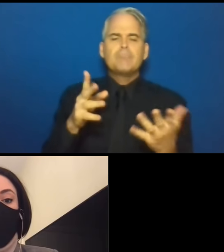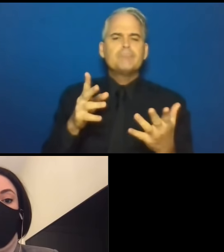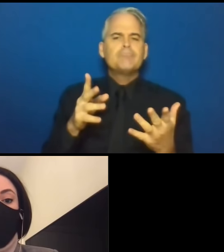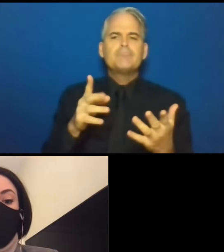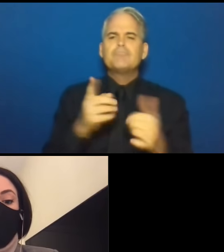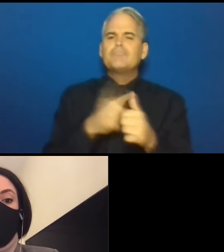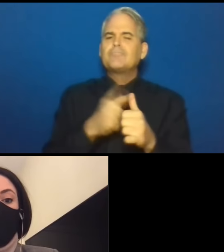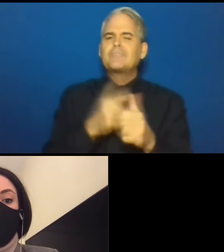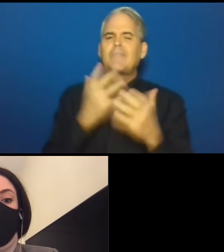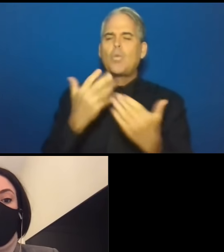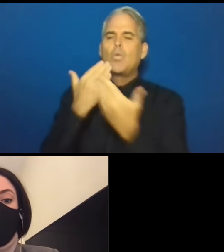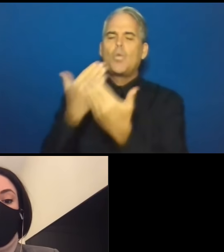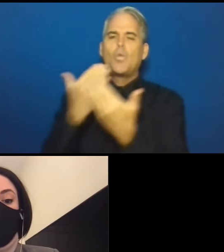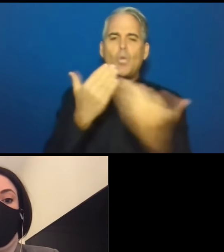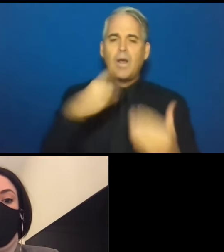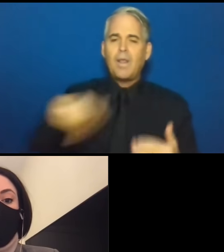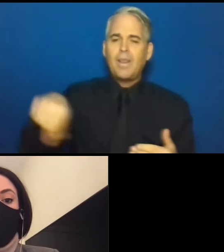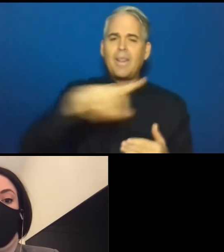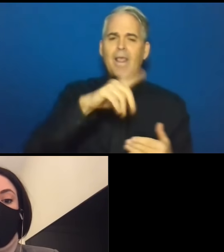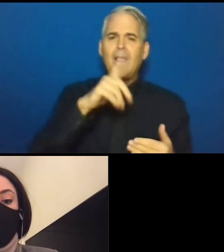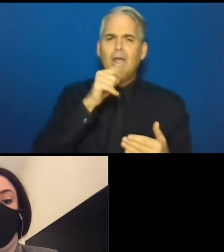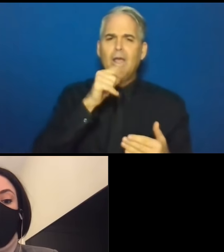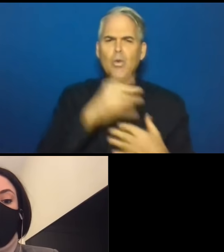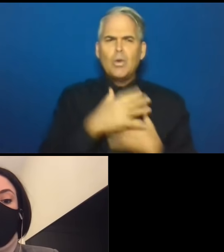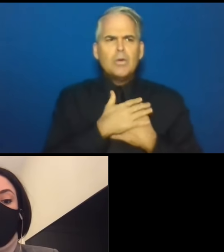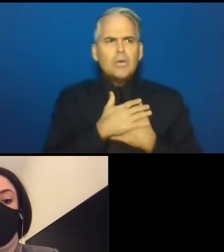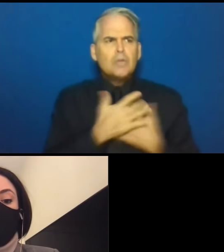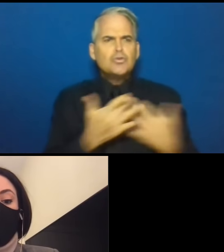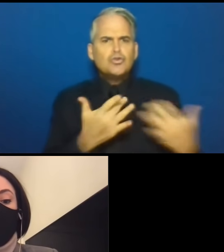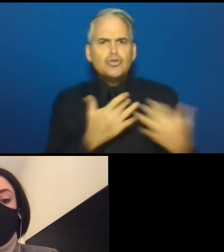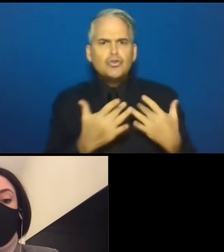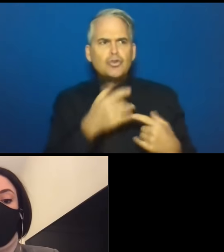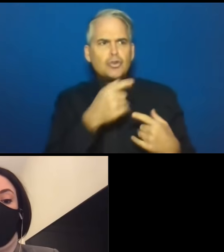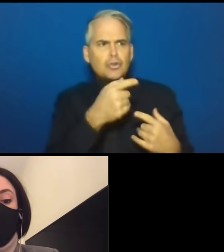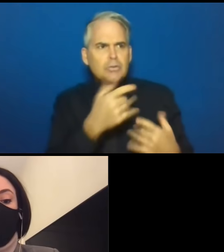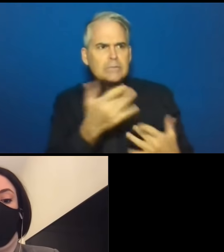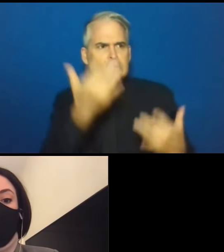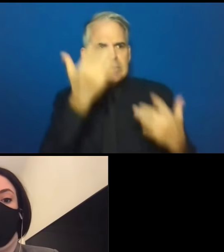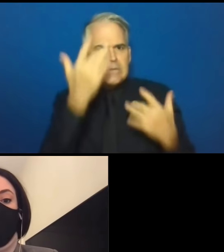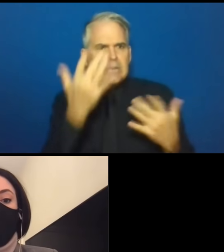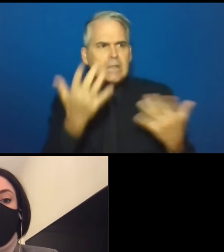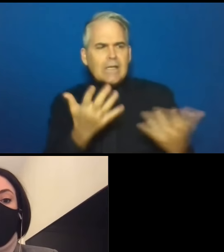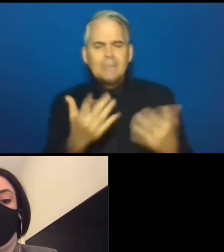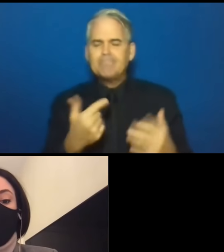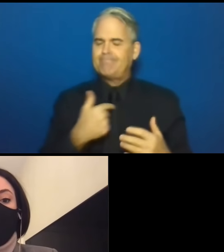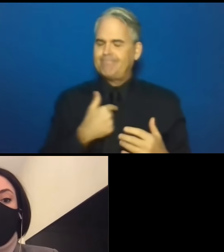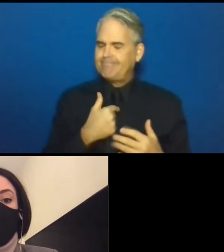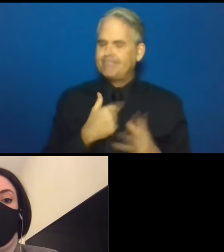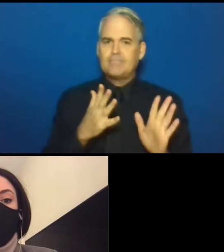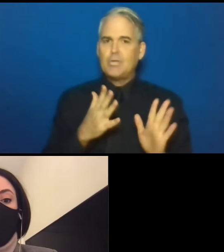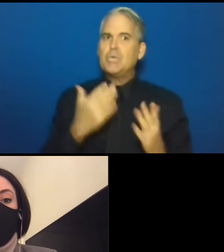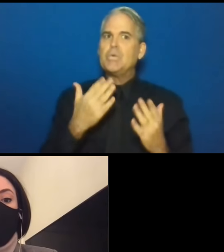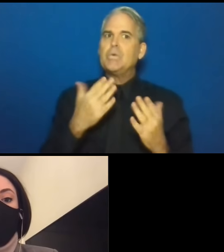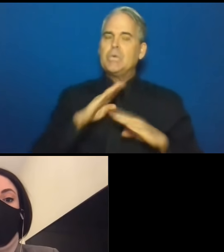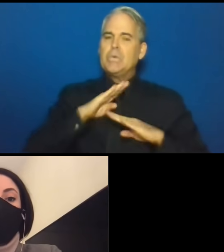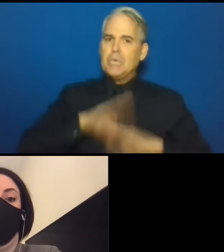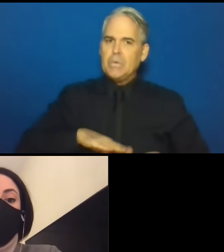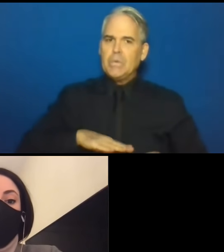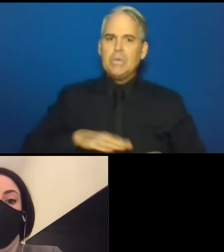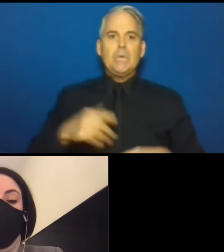outpouring of concern about my health. I appreciate that. I'm very thankful that my symptoms were minor. And again, I want to thank